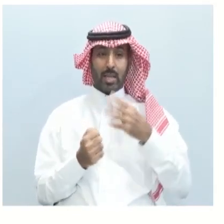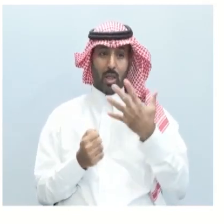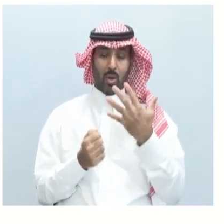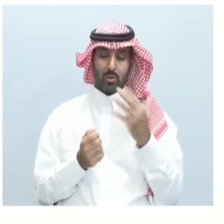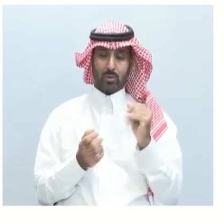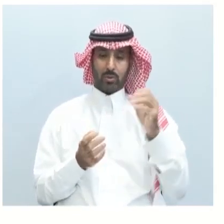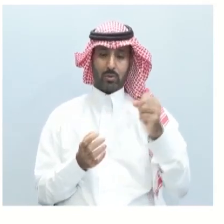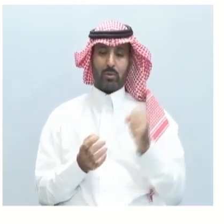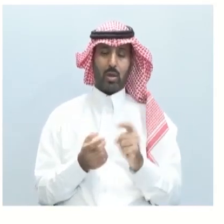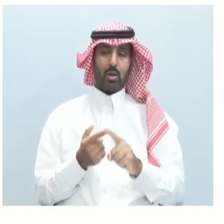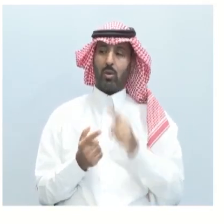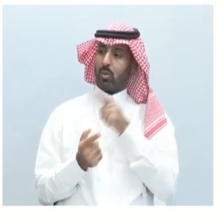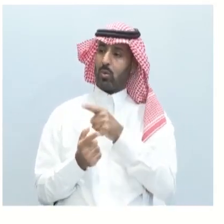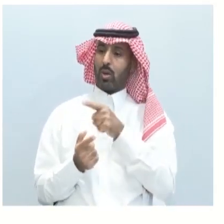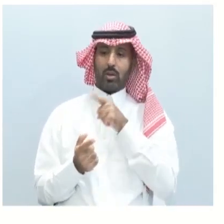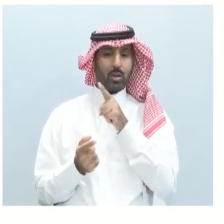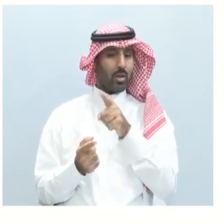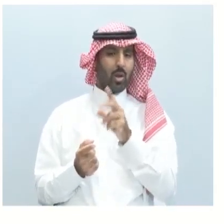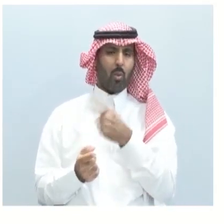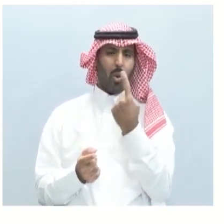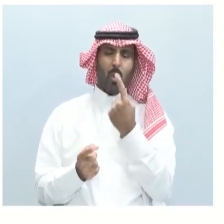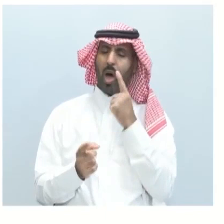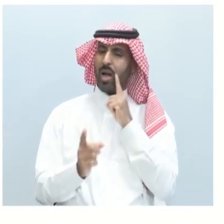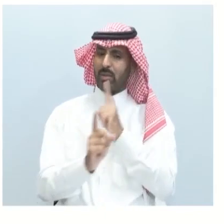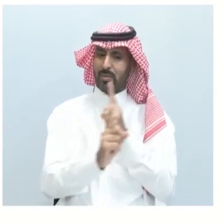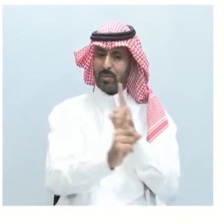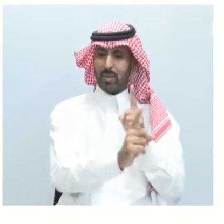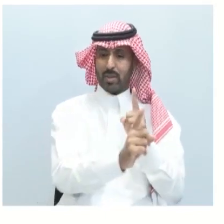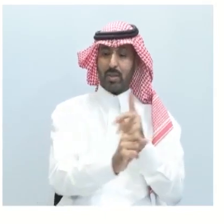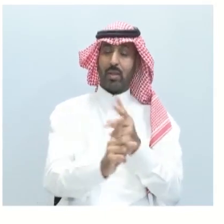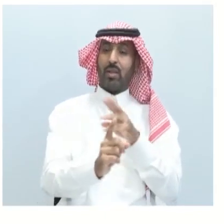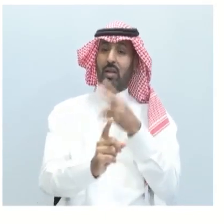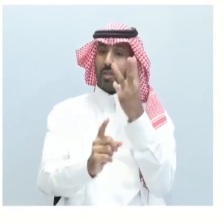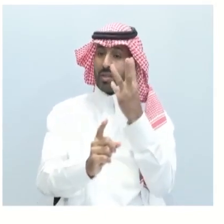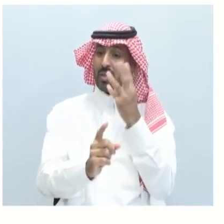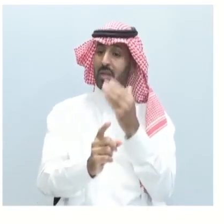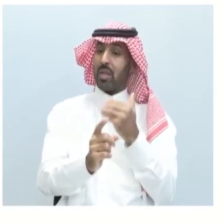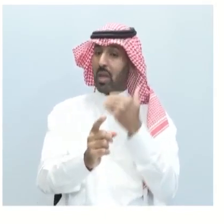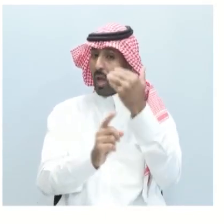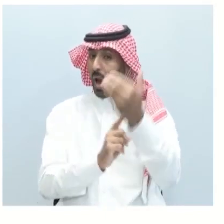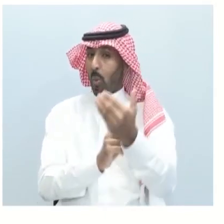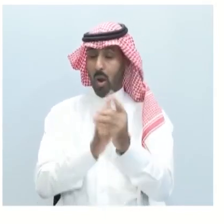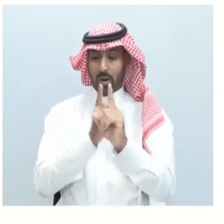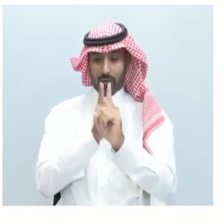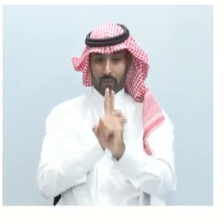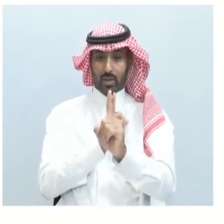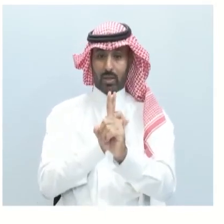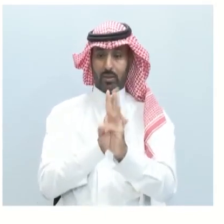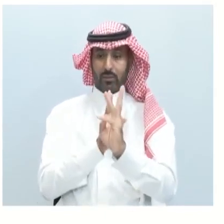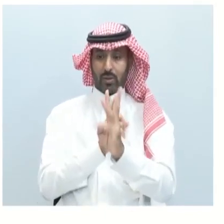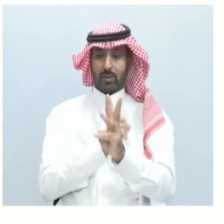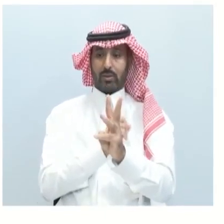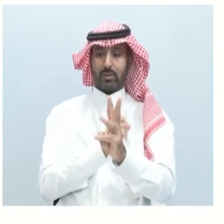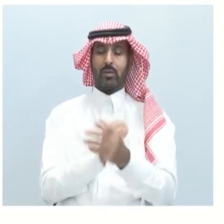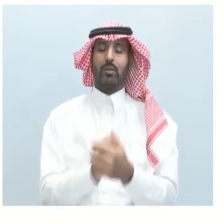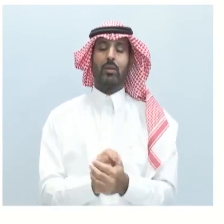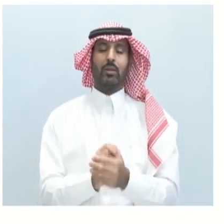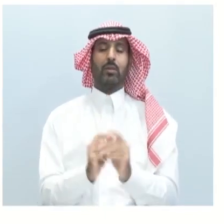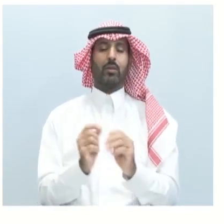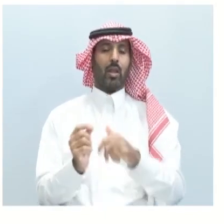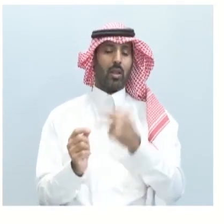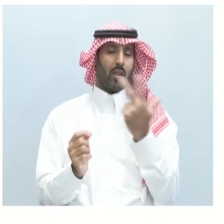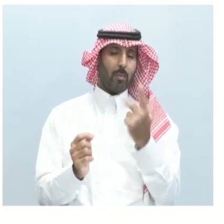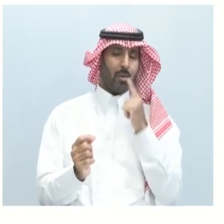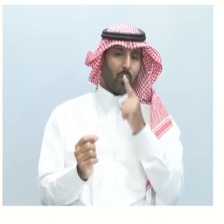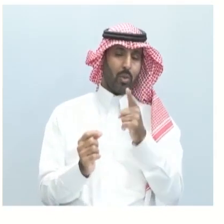We're not the first people in line. There are 3 others in front of us. Number 8,